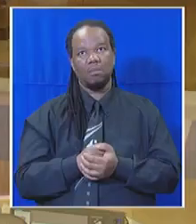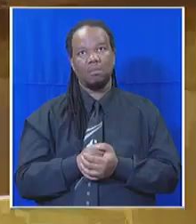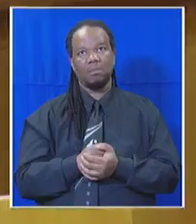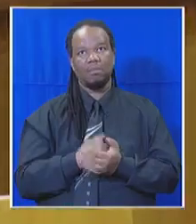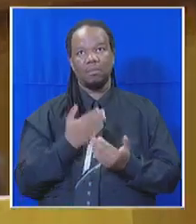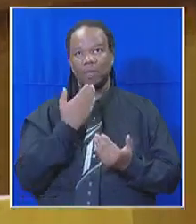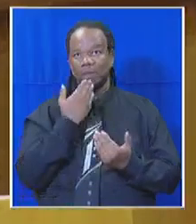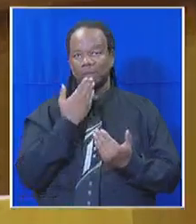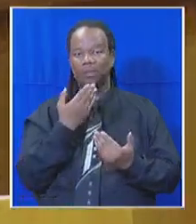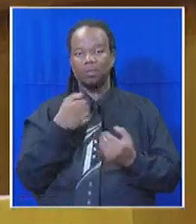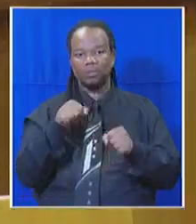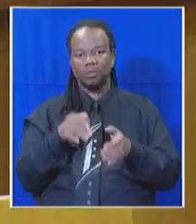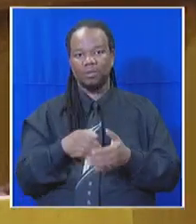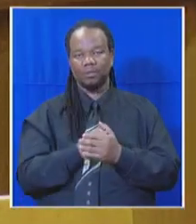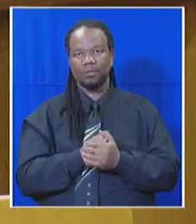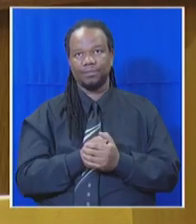Thank you, Chairperson.